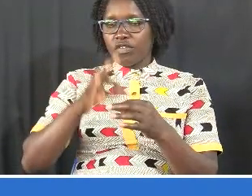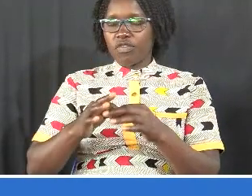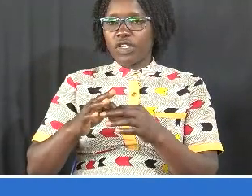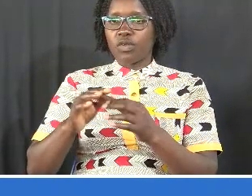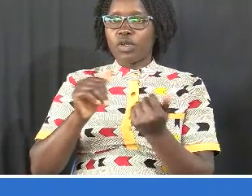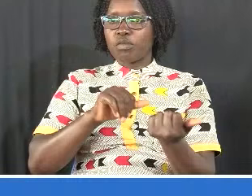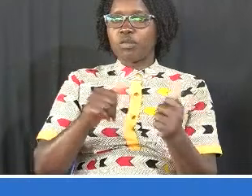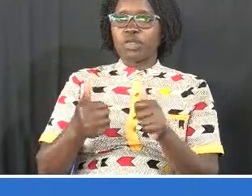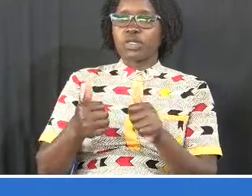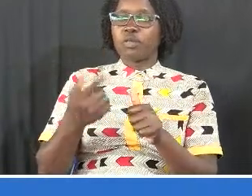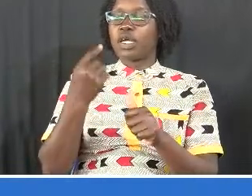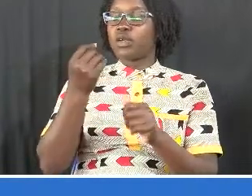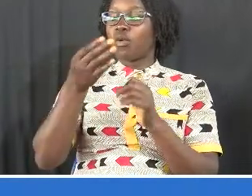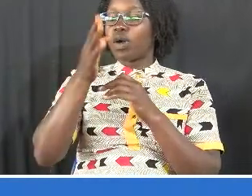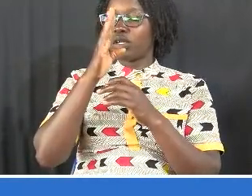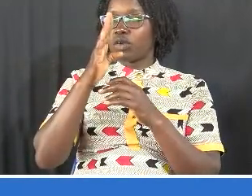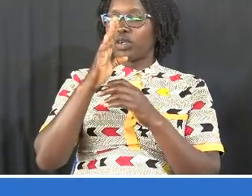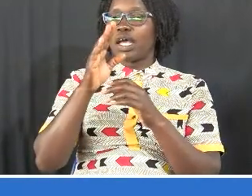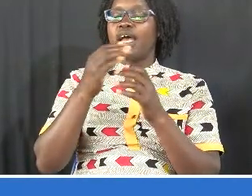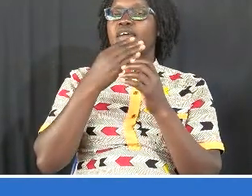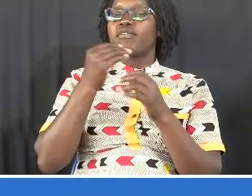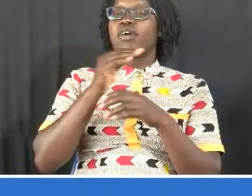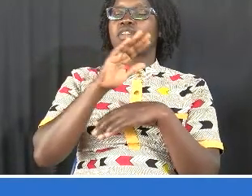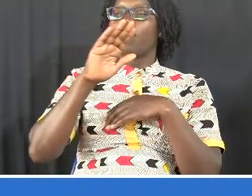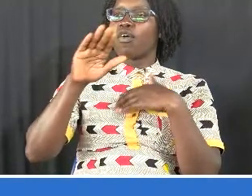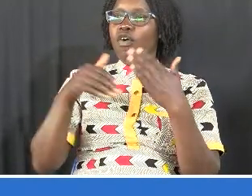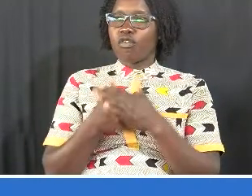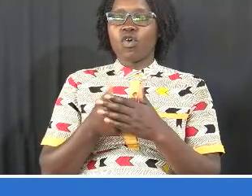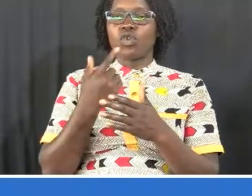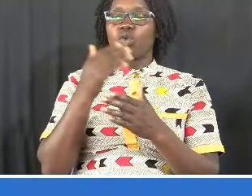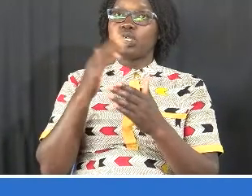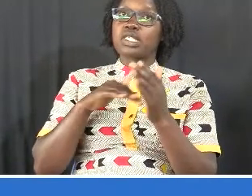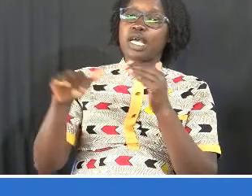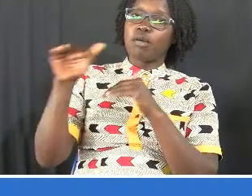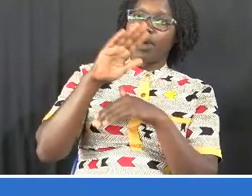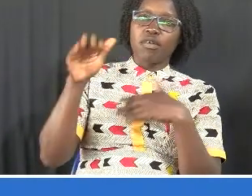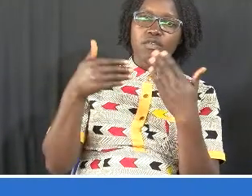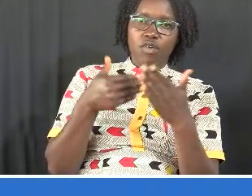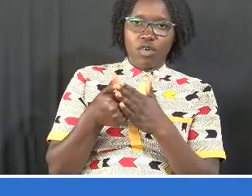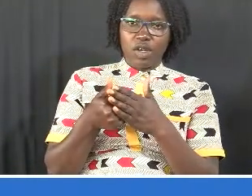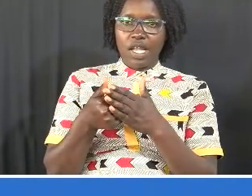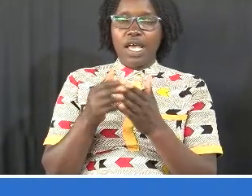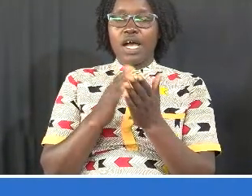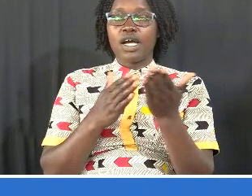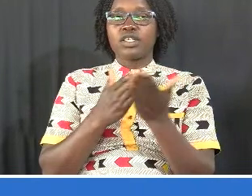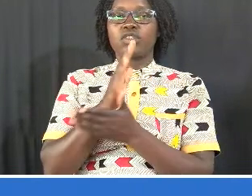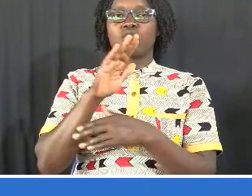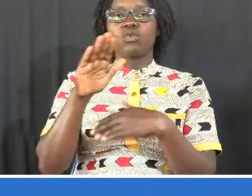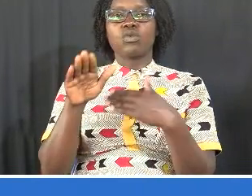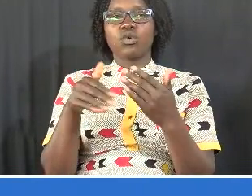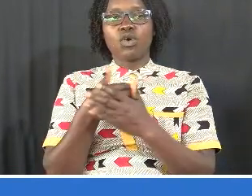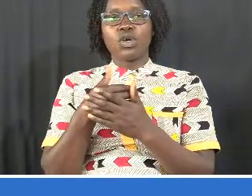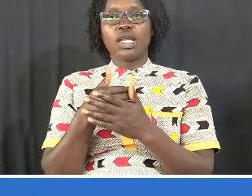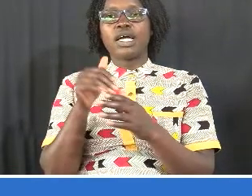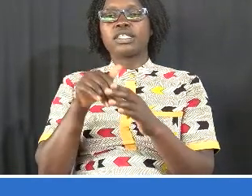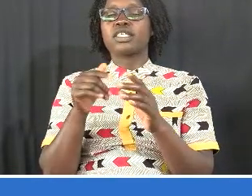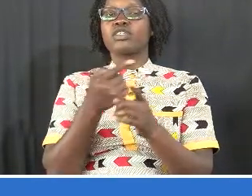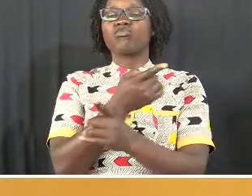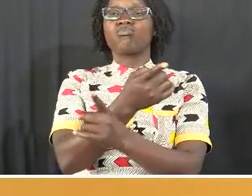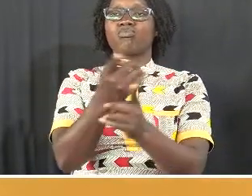and one God and Father of all, who is above all, and through all, and in you all.